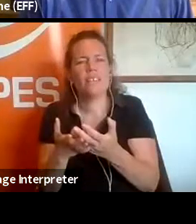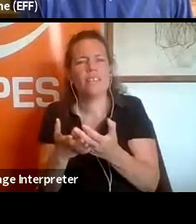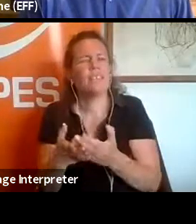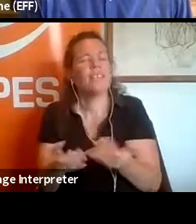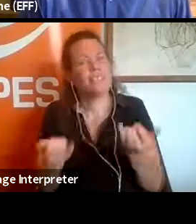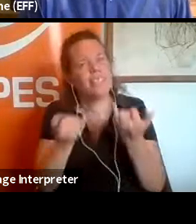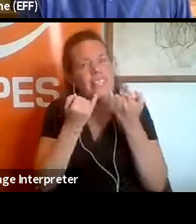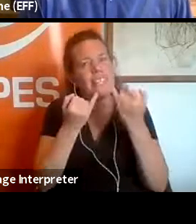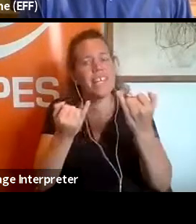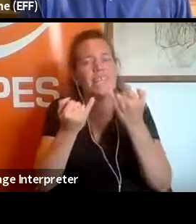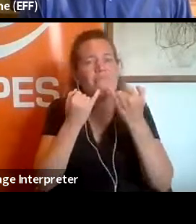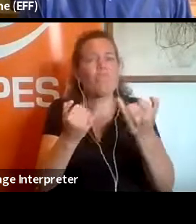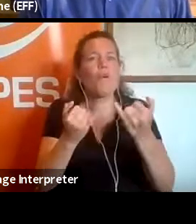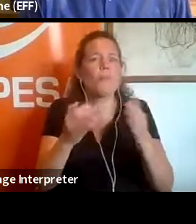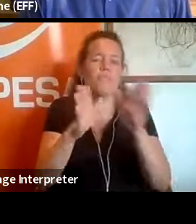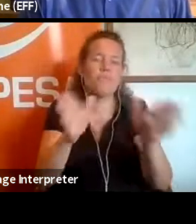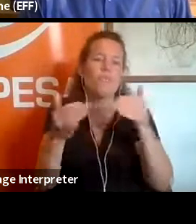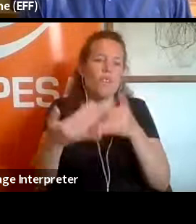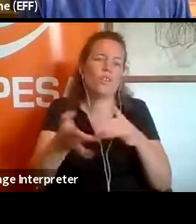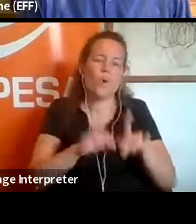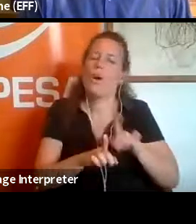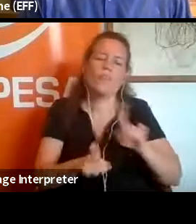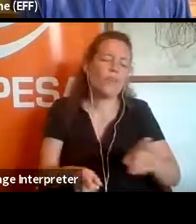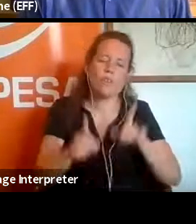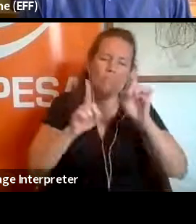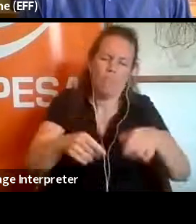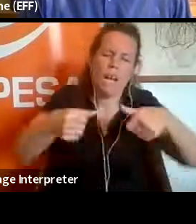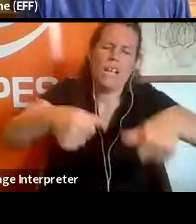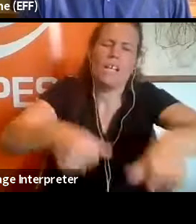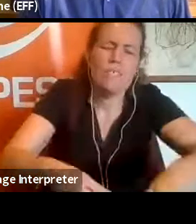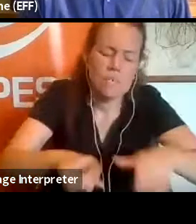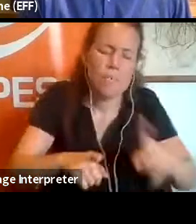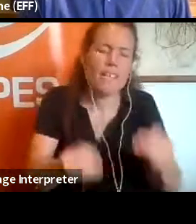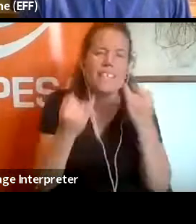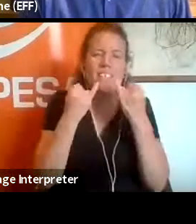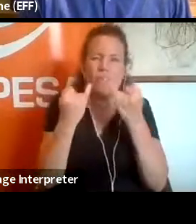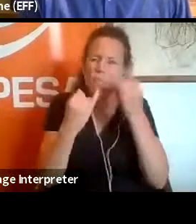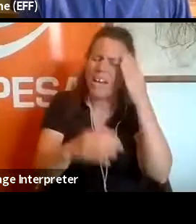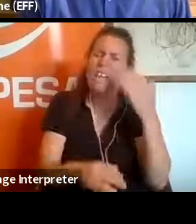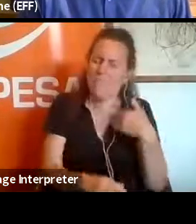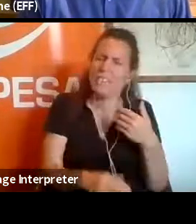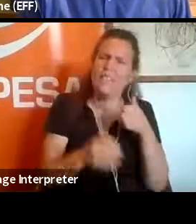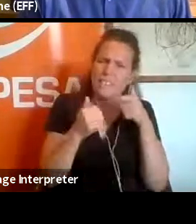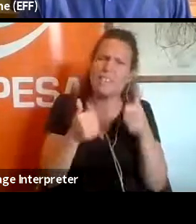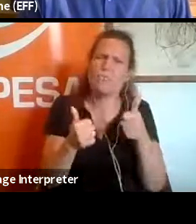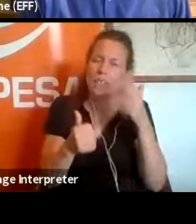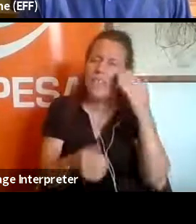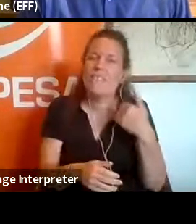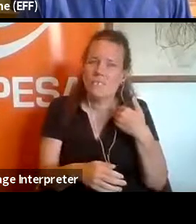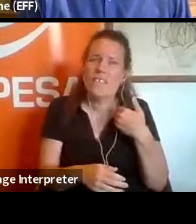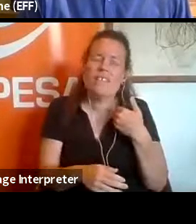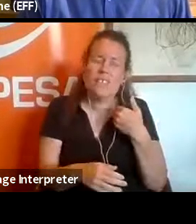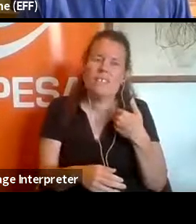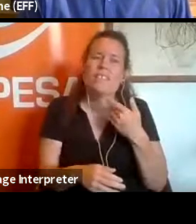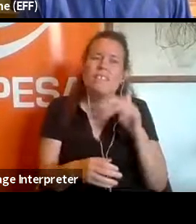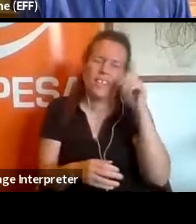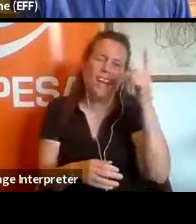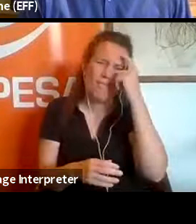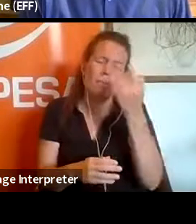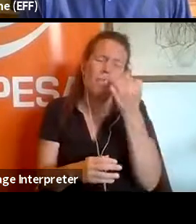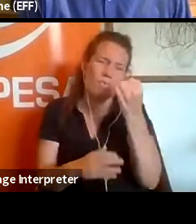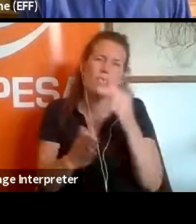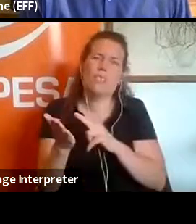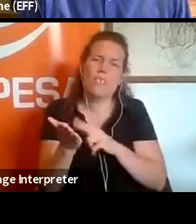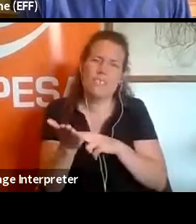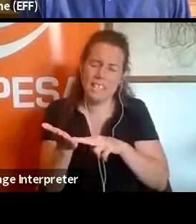informative tool rather than a this is how you must do it is really important. And I think governments are really in need of that right now, particularly when it comes to internet rights